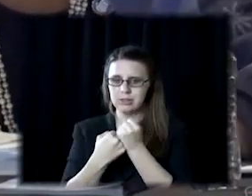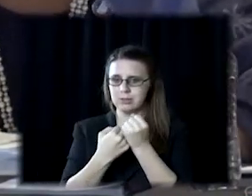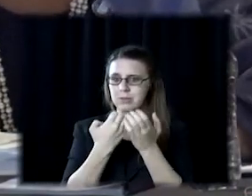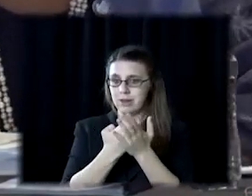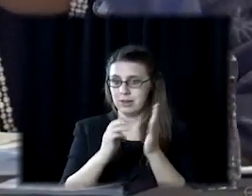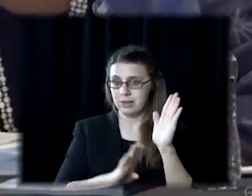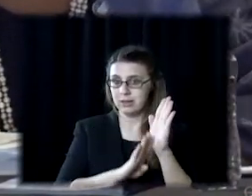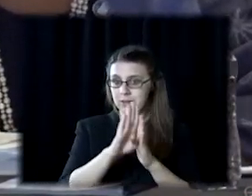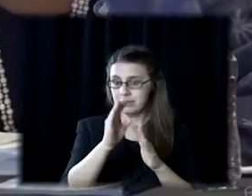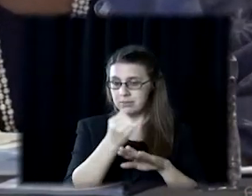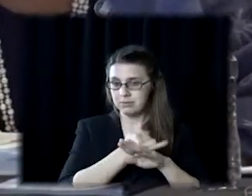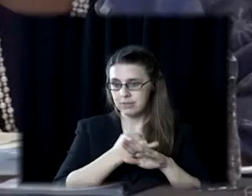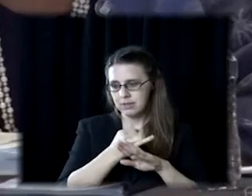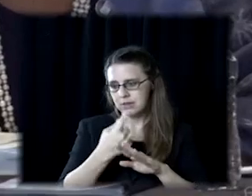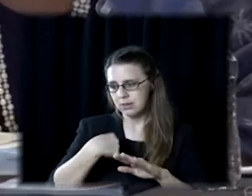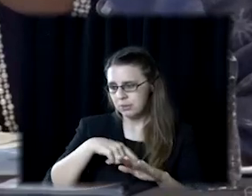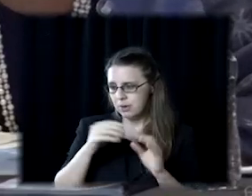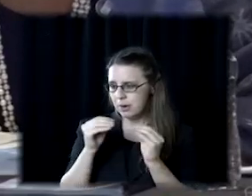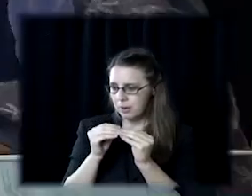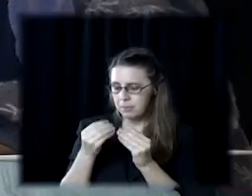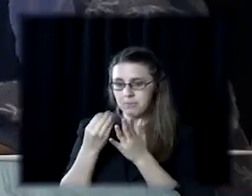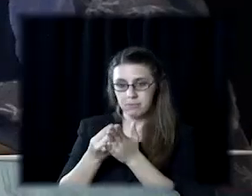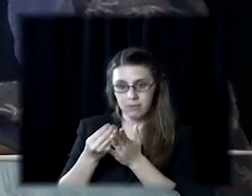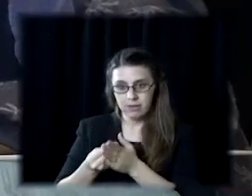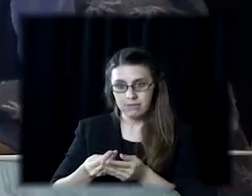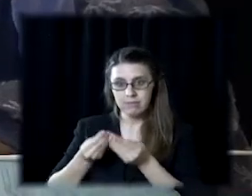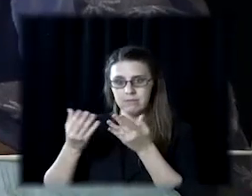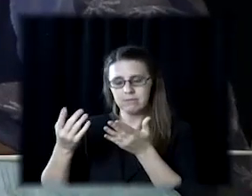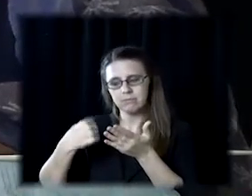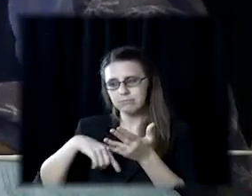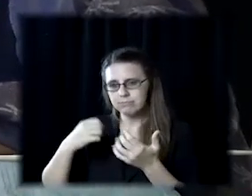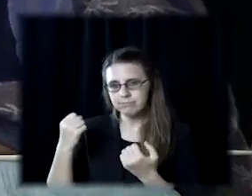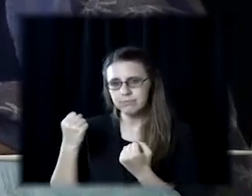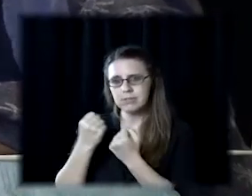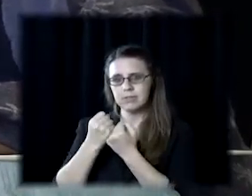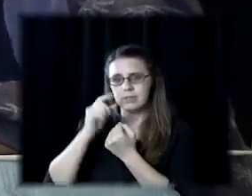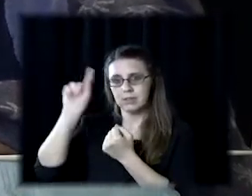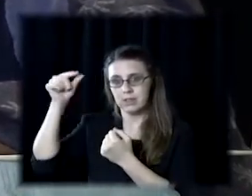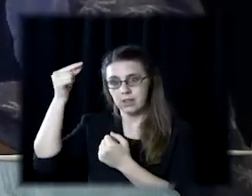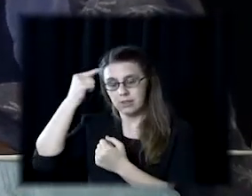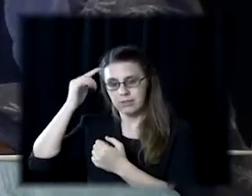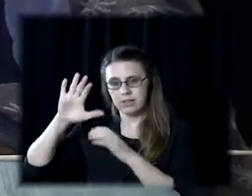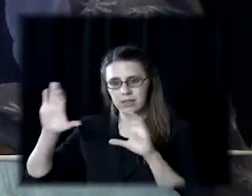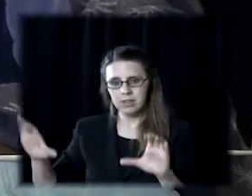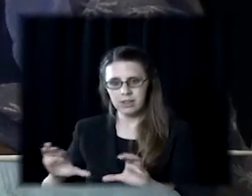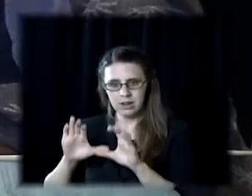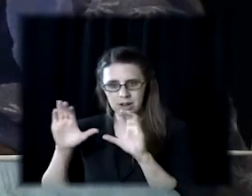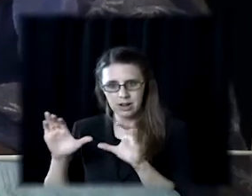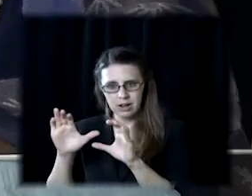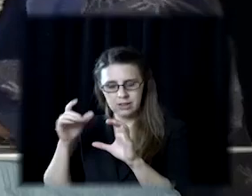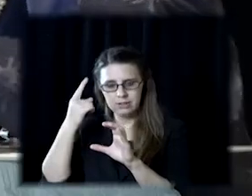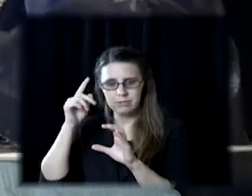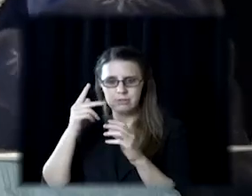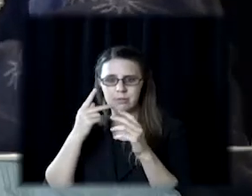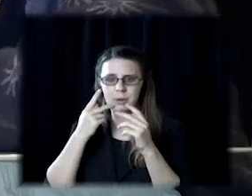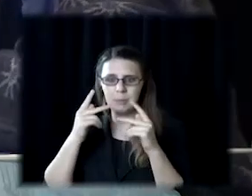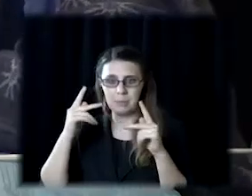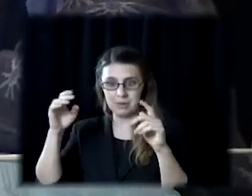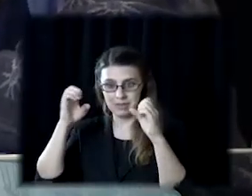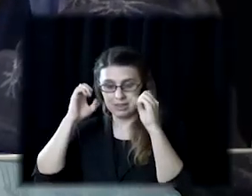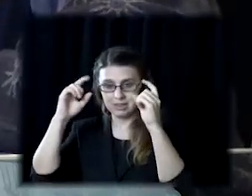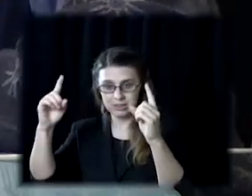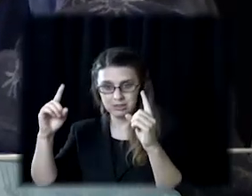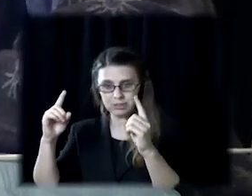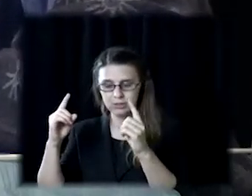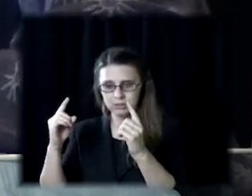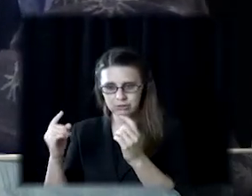we've been supportive of the government's efforts to reform and improve educational outcomes in the public education sector. And that's why we've set